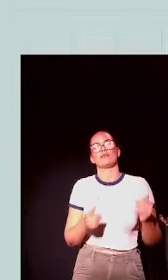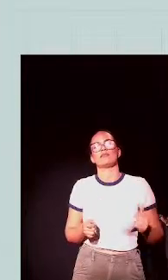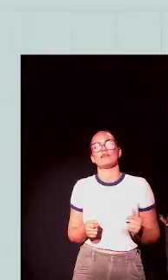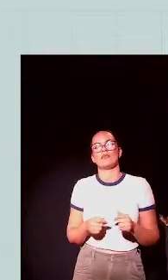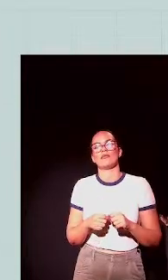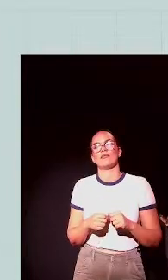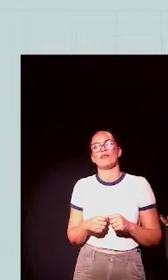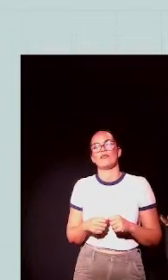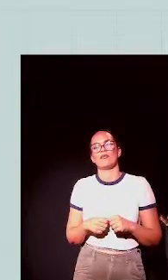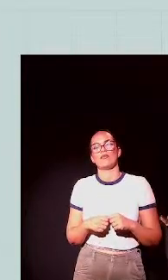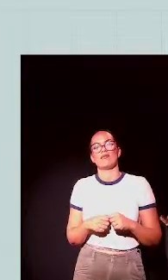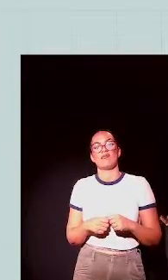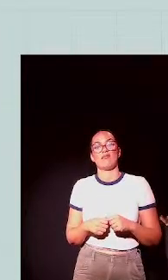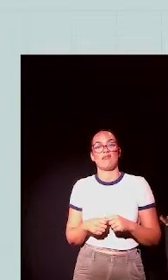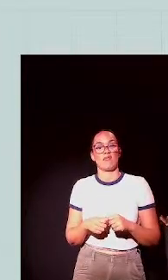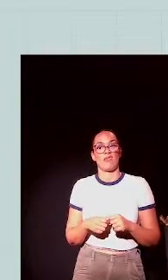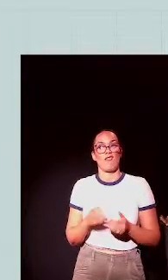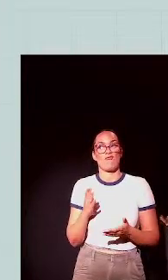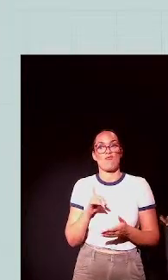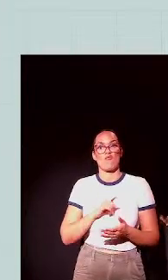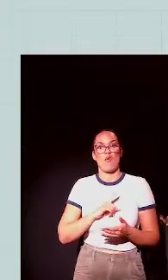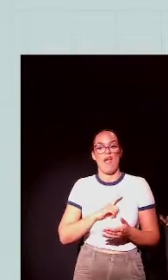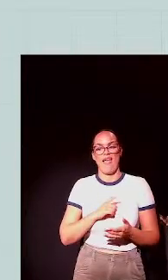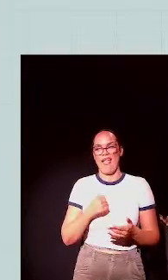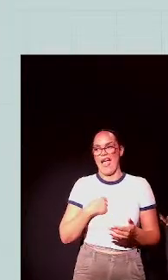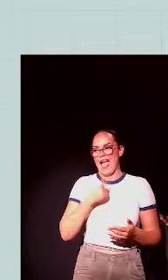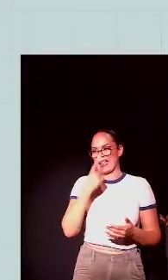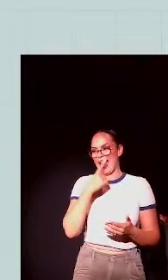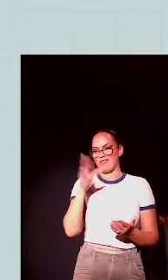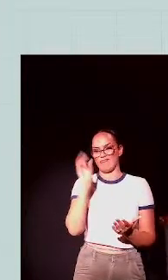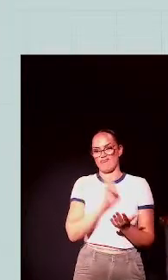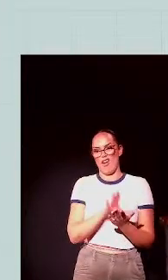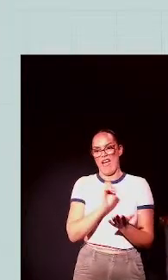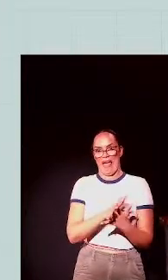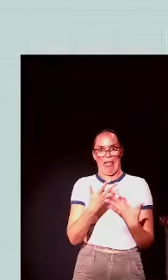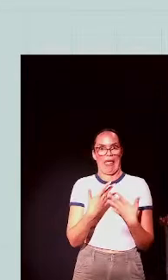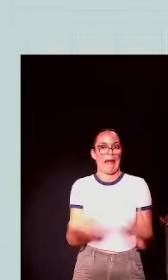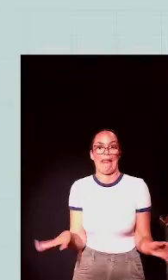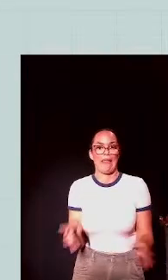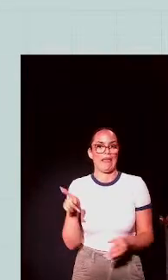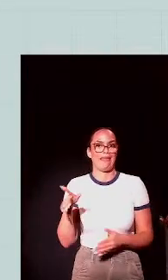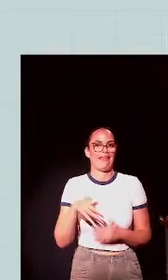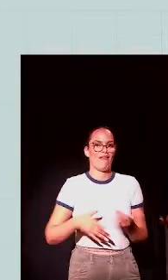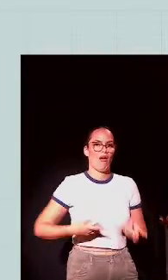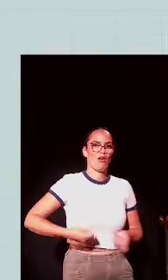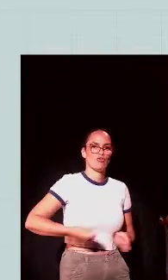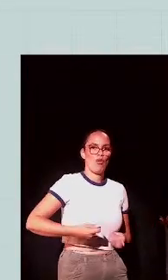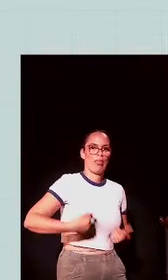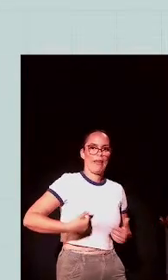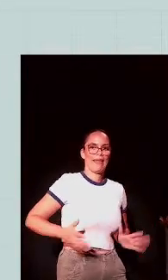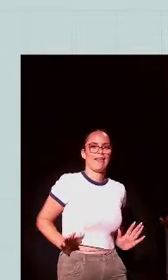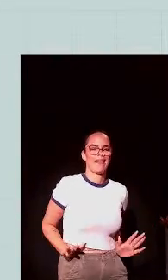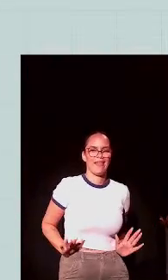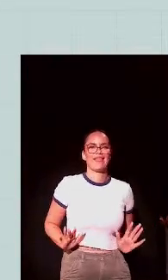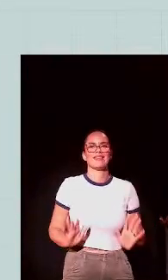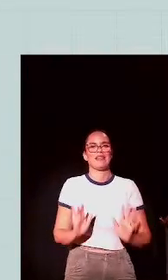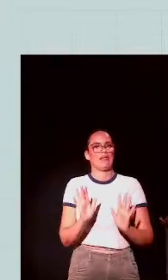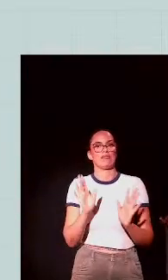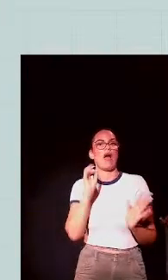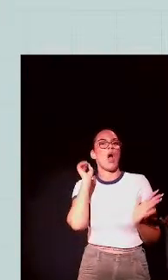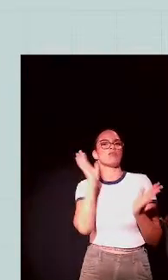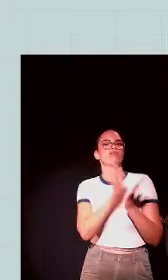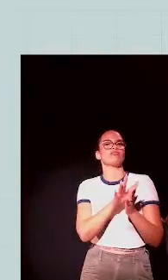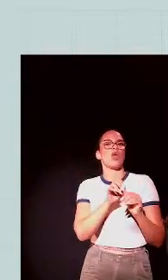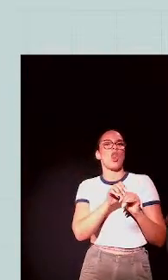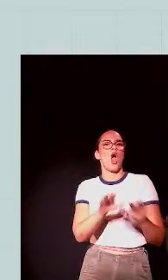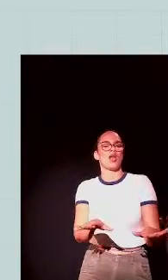don't really police what I write, which is probably foolish of them. But I'll write an article about it, basically. And it's going to